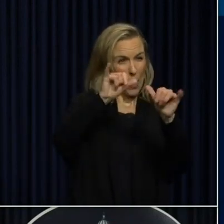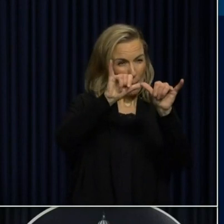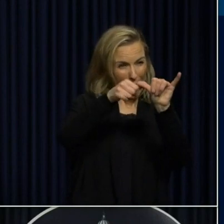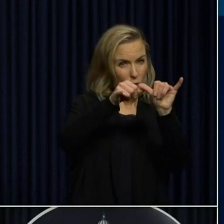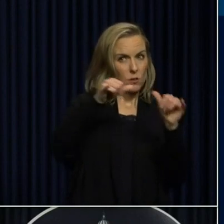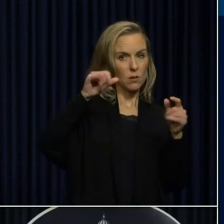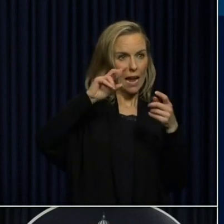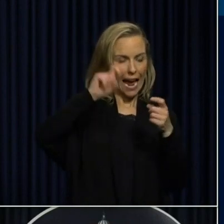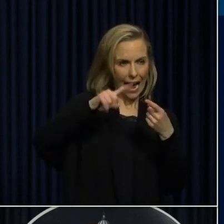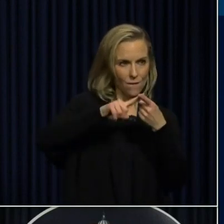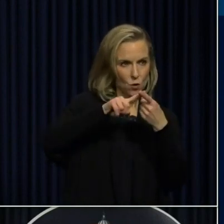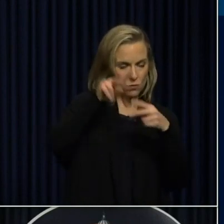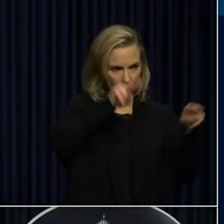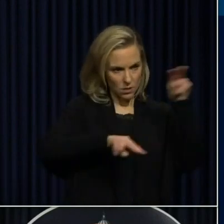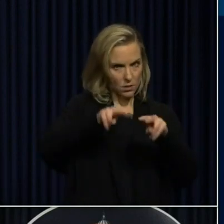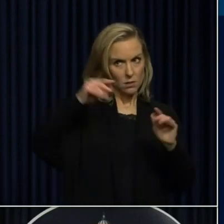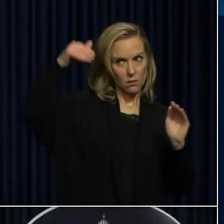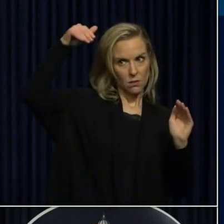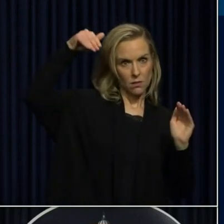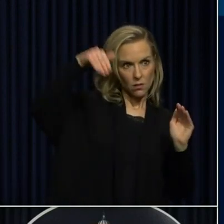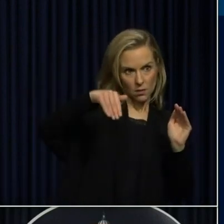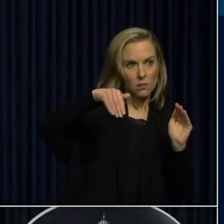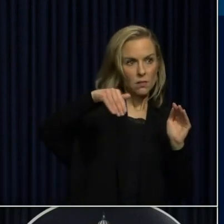we're on the backside of the first